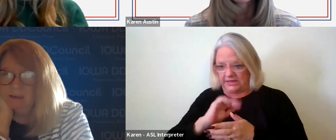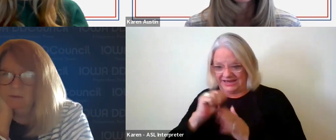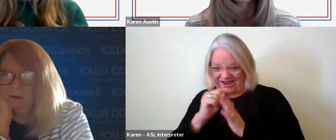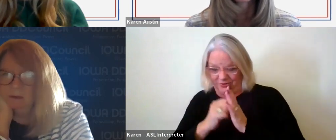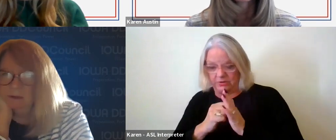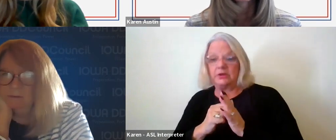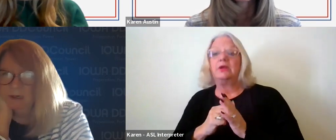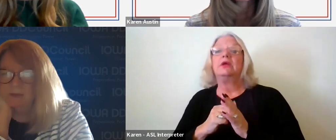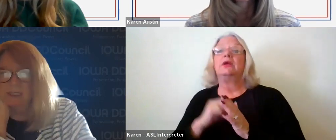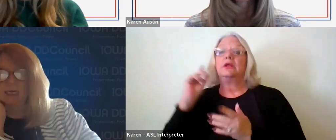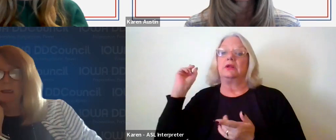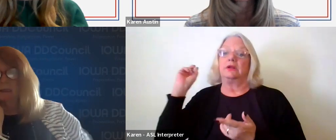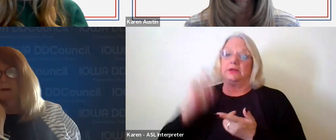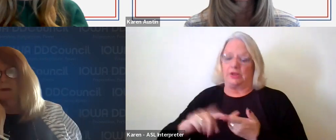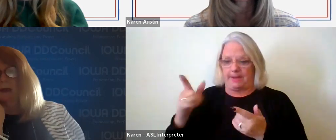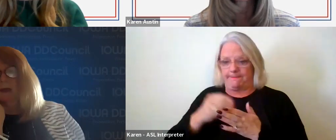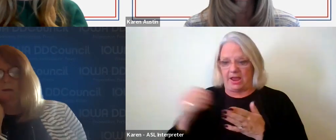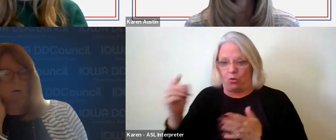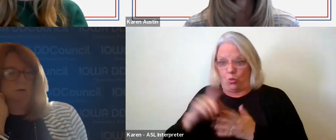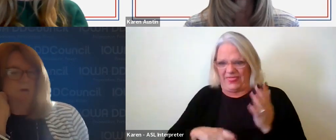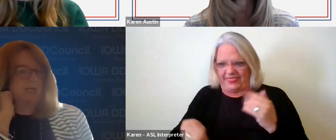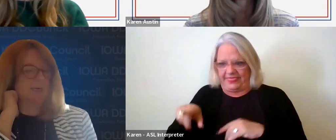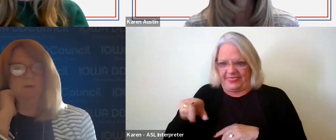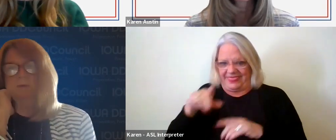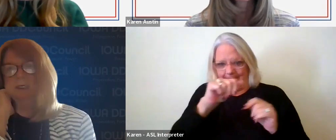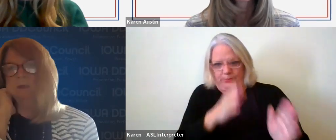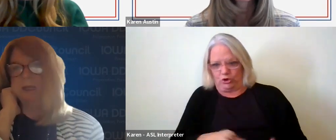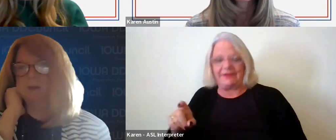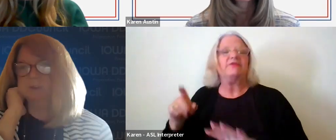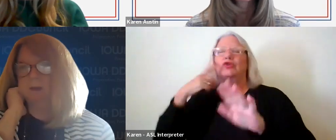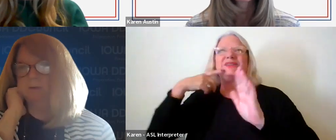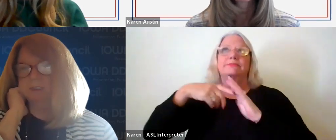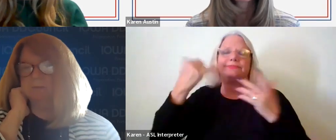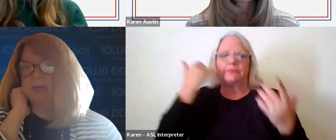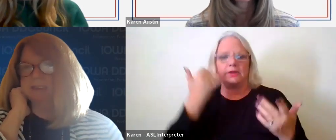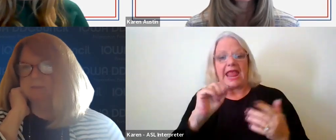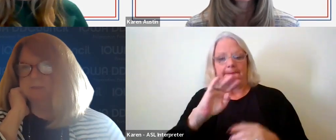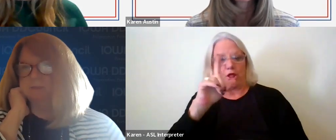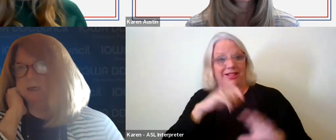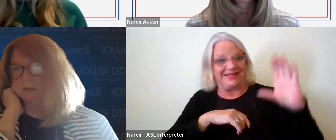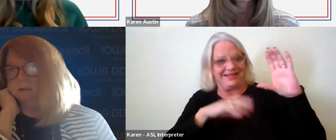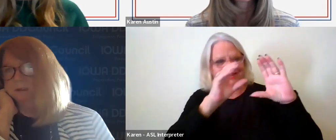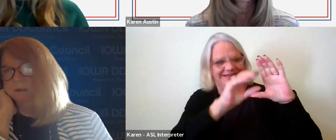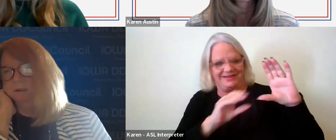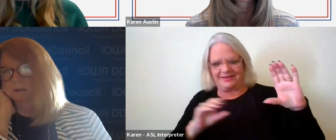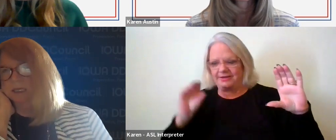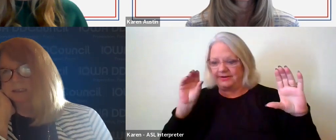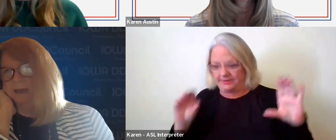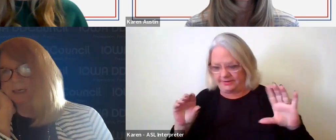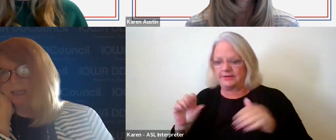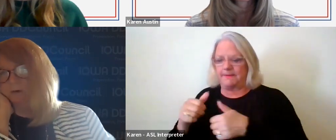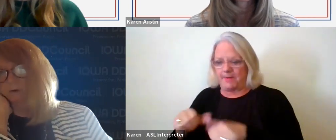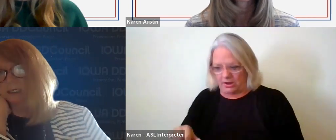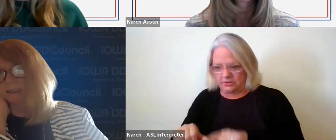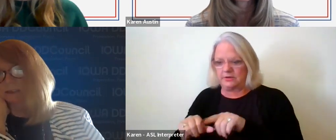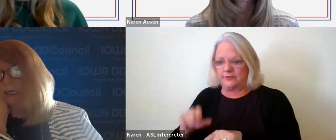Does that make sense? What I'm saying, because if they are taking it out to put it into account so a person can buy something else, then